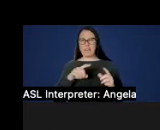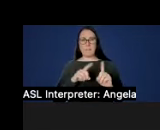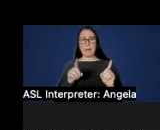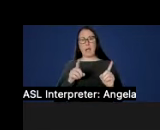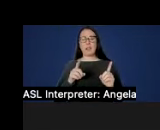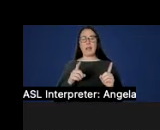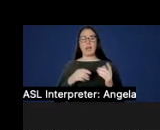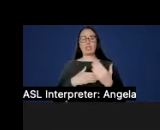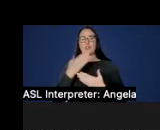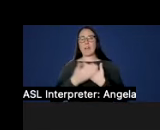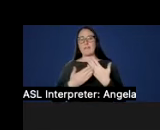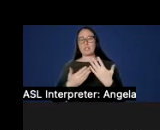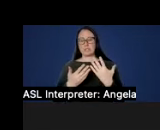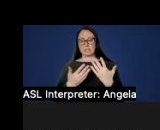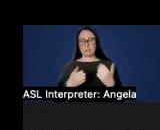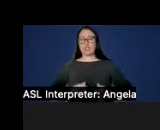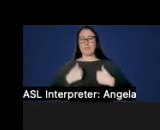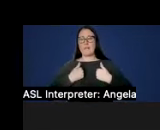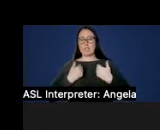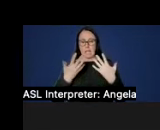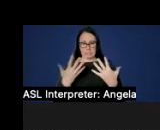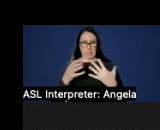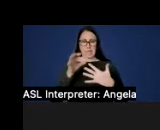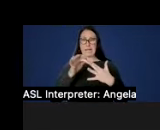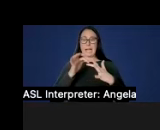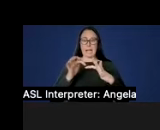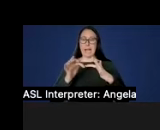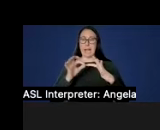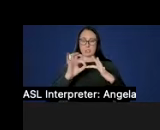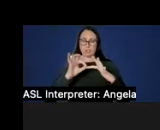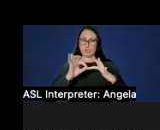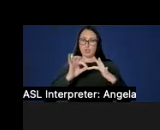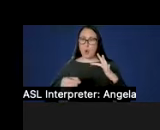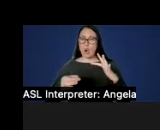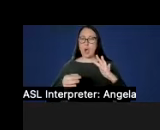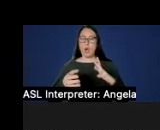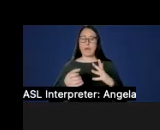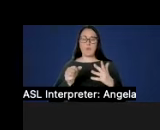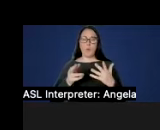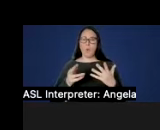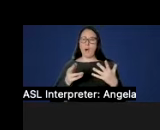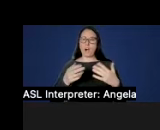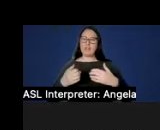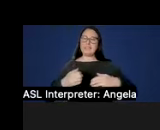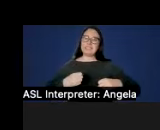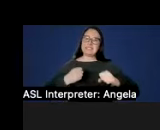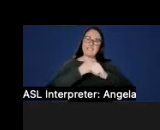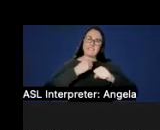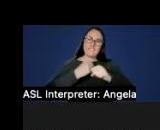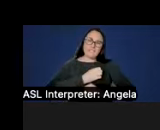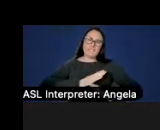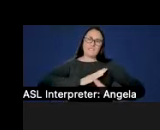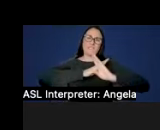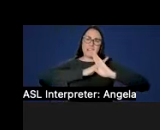hands. Things like torn off nails, ripped nail beds, perhaps defensive injuries on the arms or on the hands